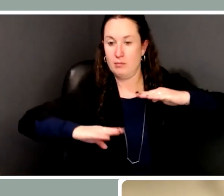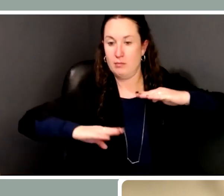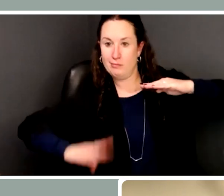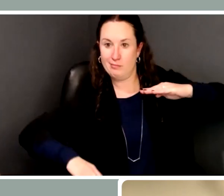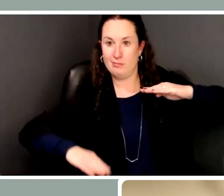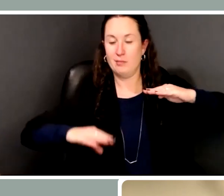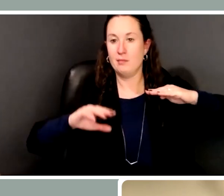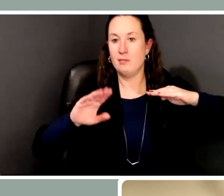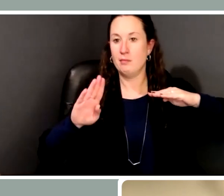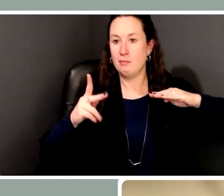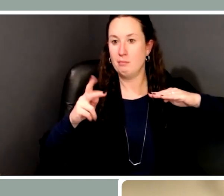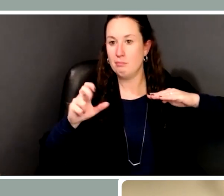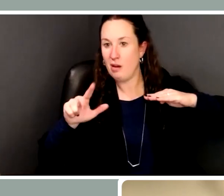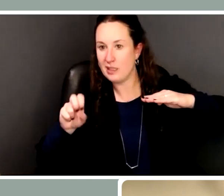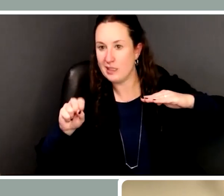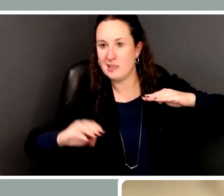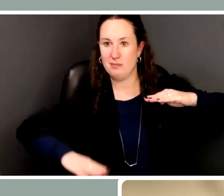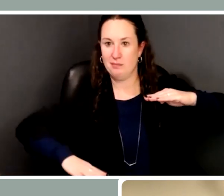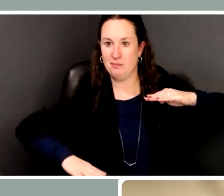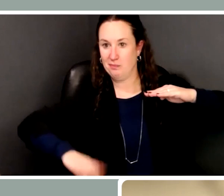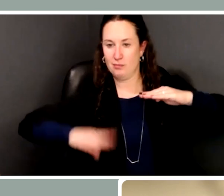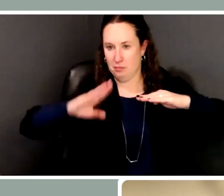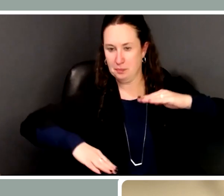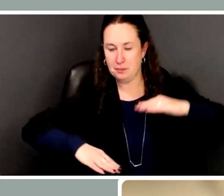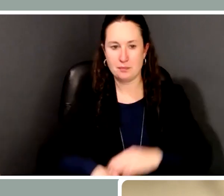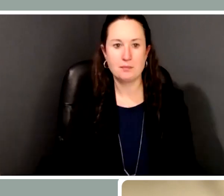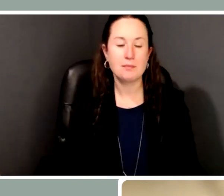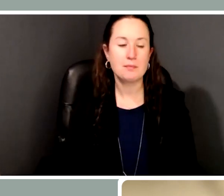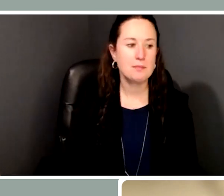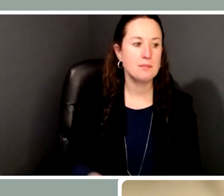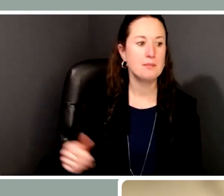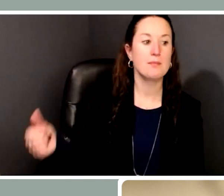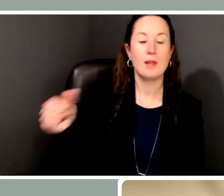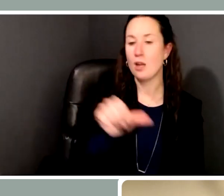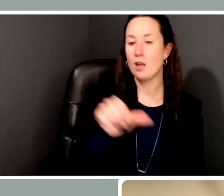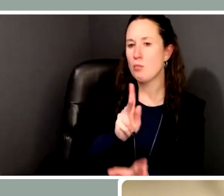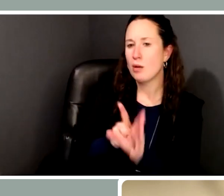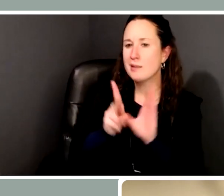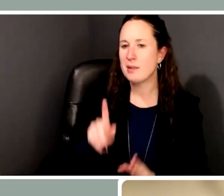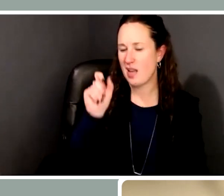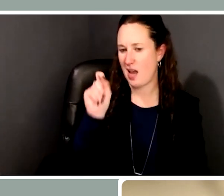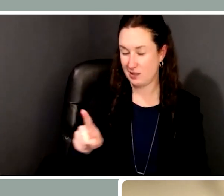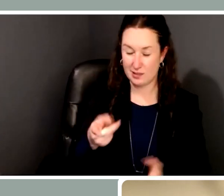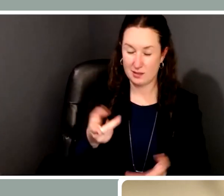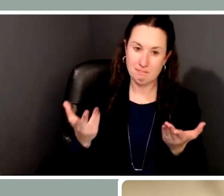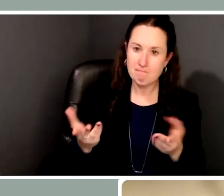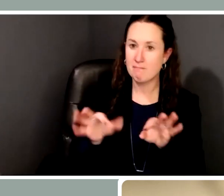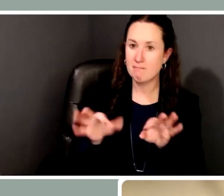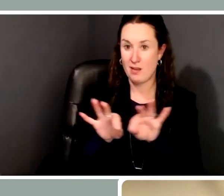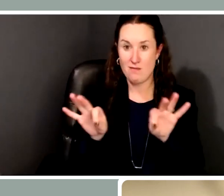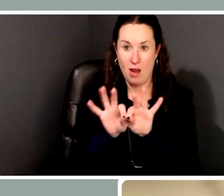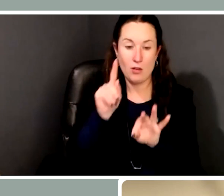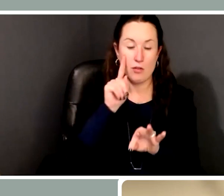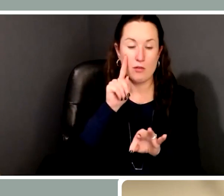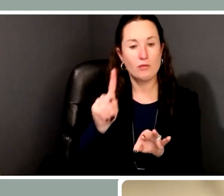that. Another participant was asking whether there's a value to finding a